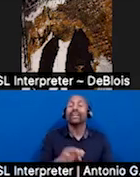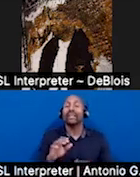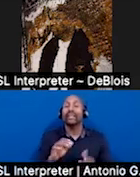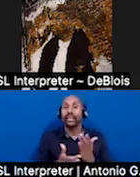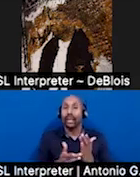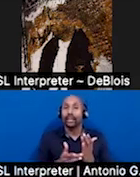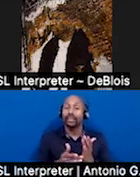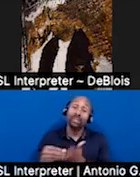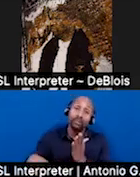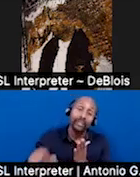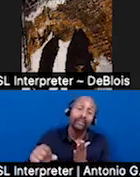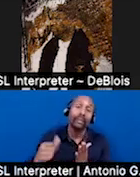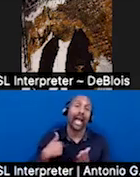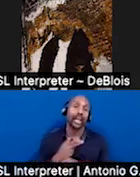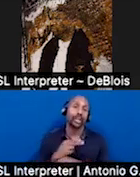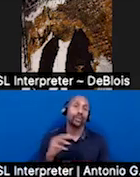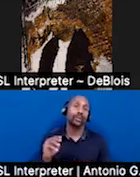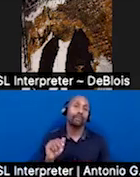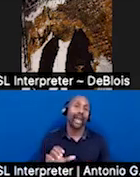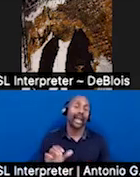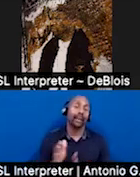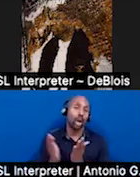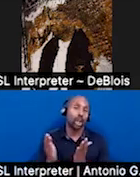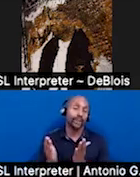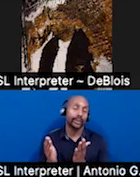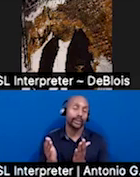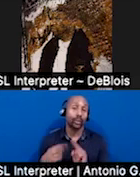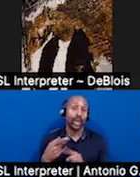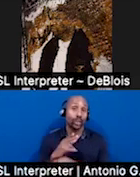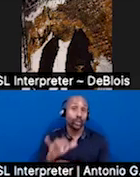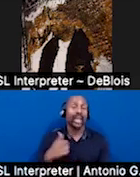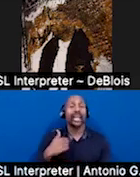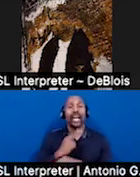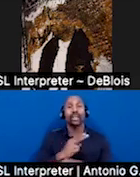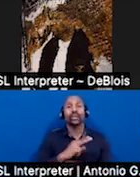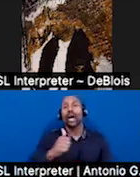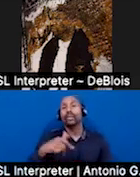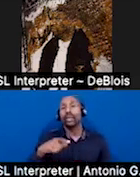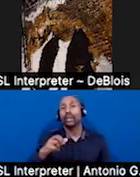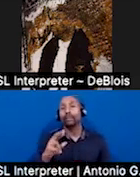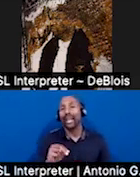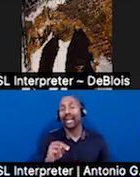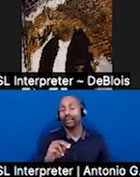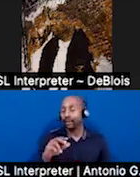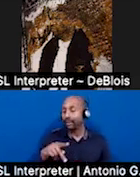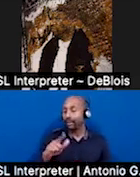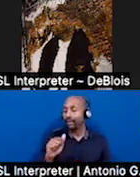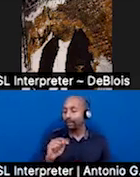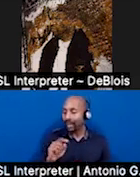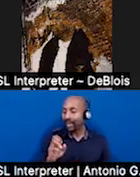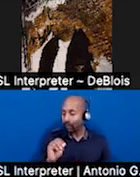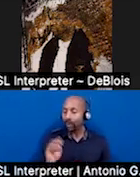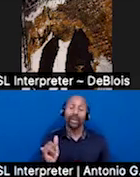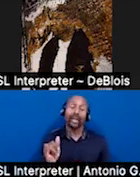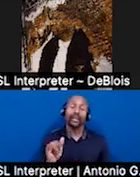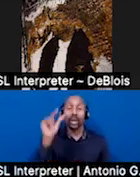MacBook. So when using the MacBook, I use platforms like Google Classroom and a lot of Google-based platforms, which thankfully are